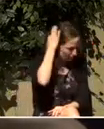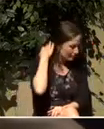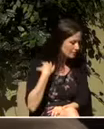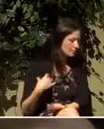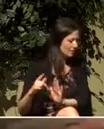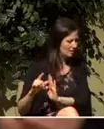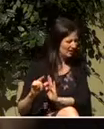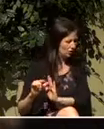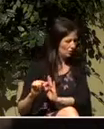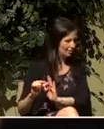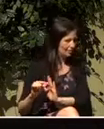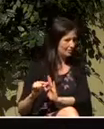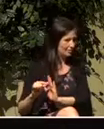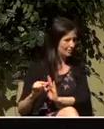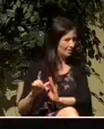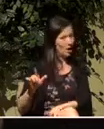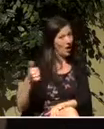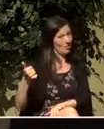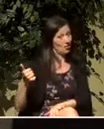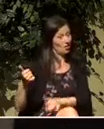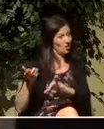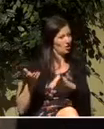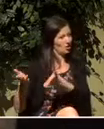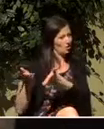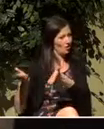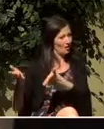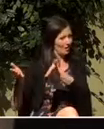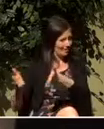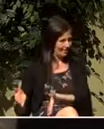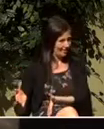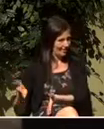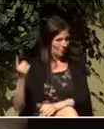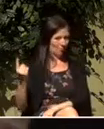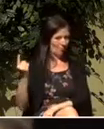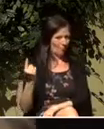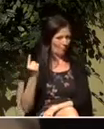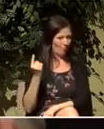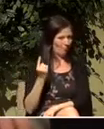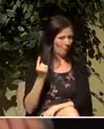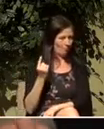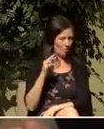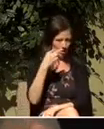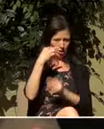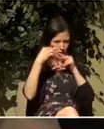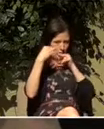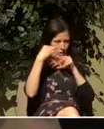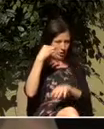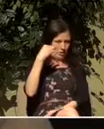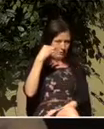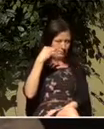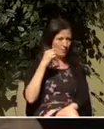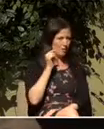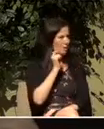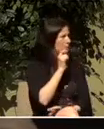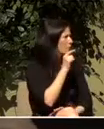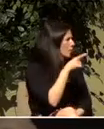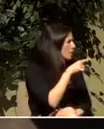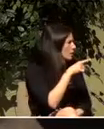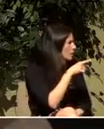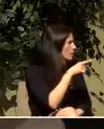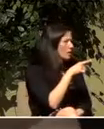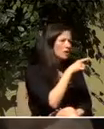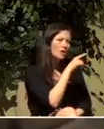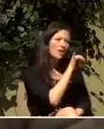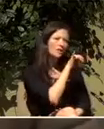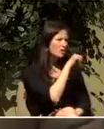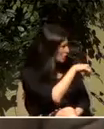A little later, another one of the servants came over. Looking closely at me, he pointed at me and he